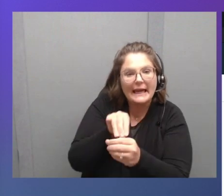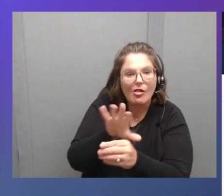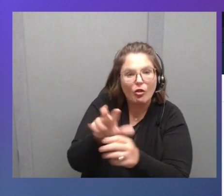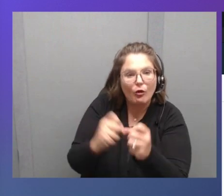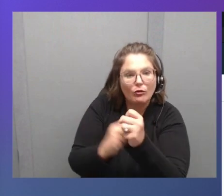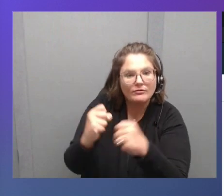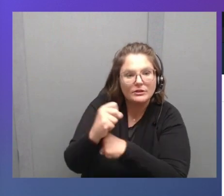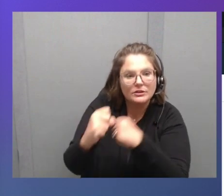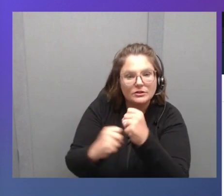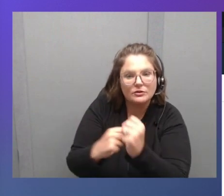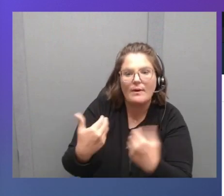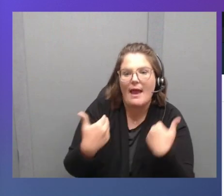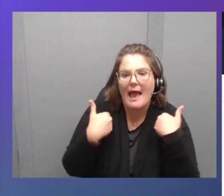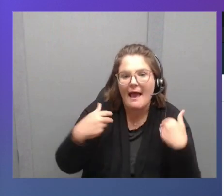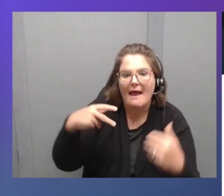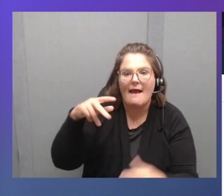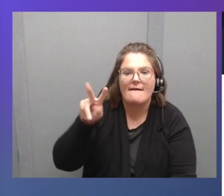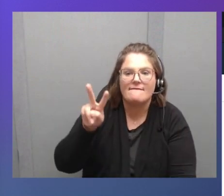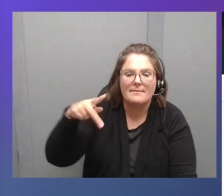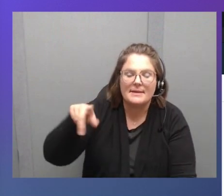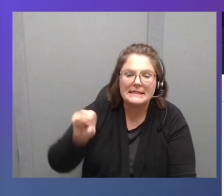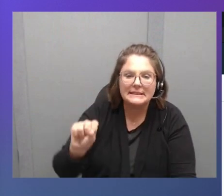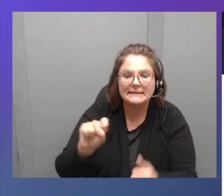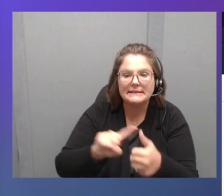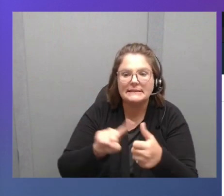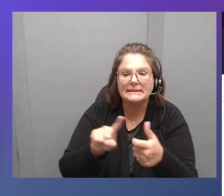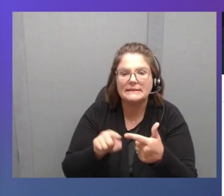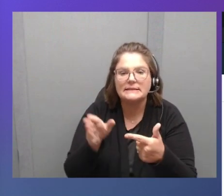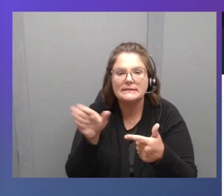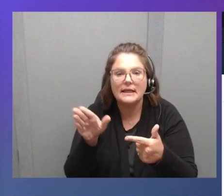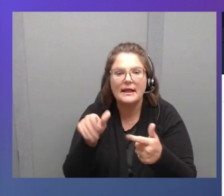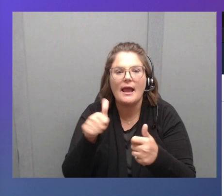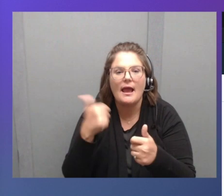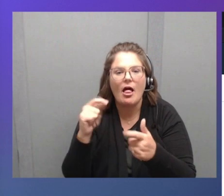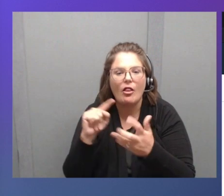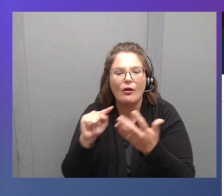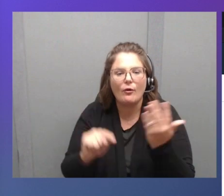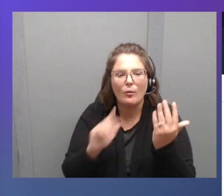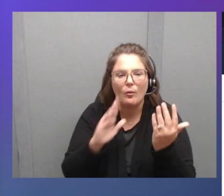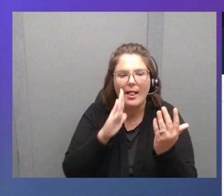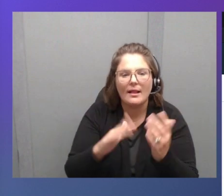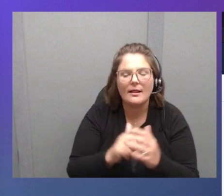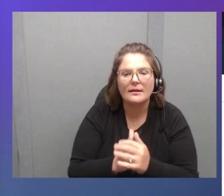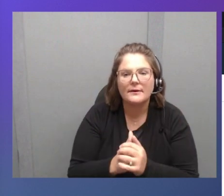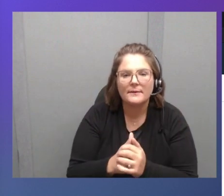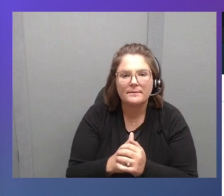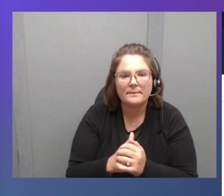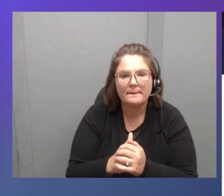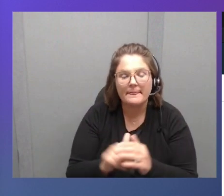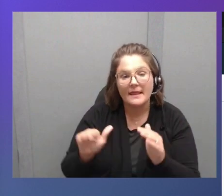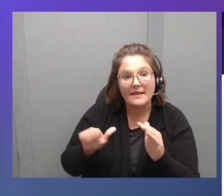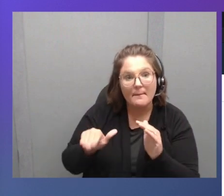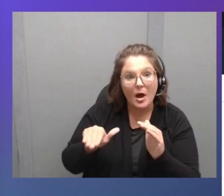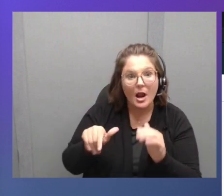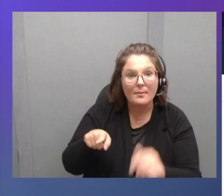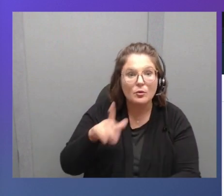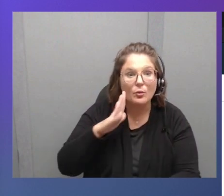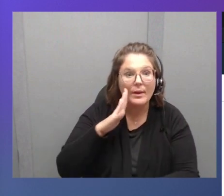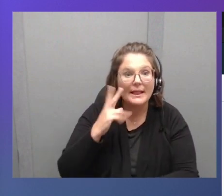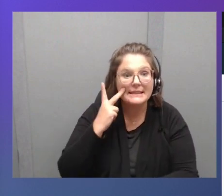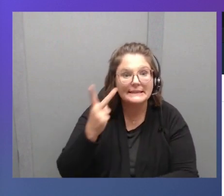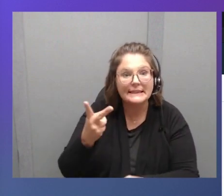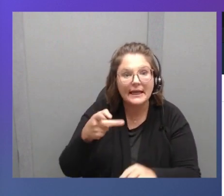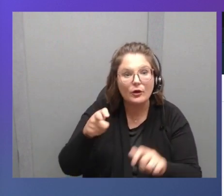have VPCs running in AWS over on the right-hand side, and we'll get to some of those services in a few minutes. But down at the bottom, you're going to see that you